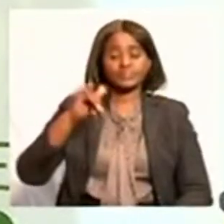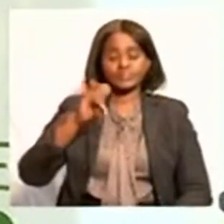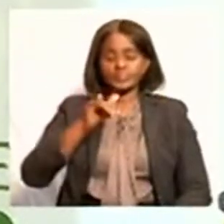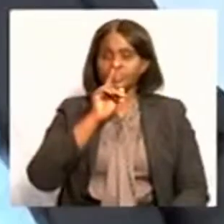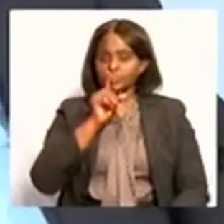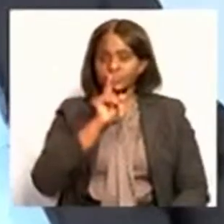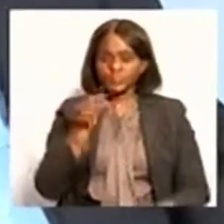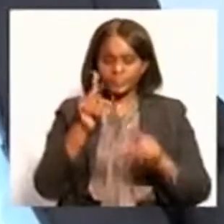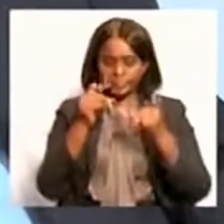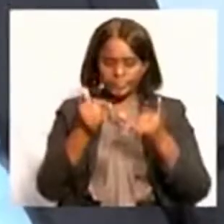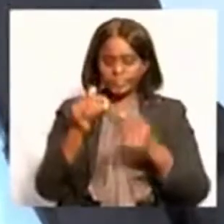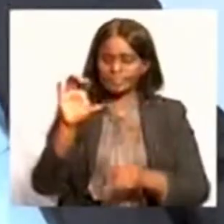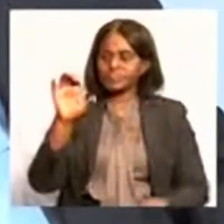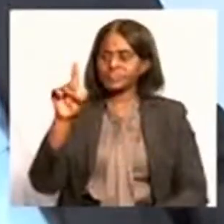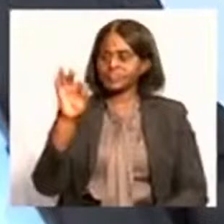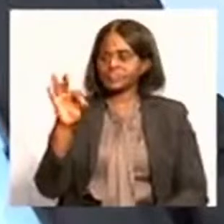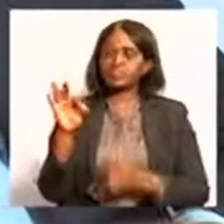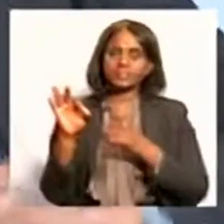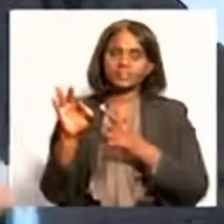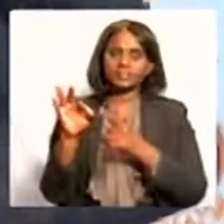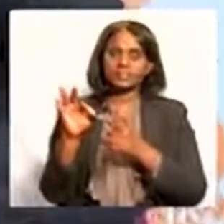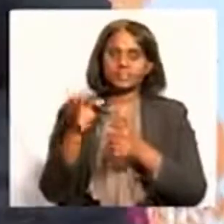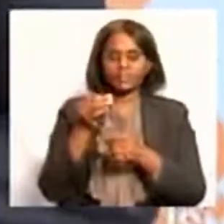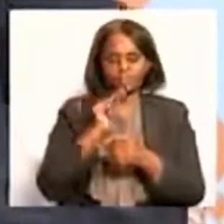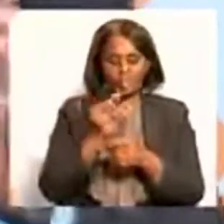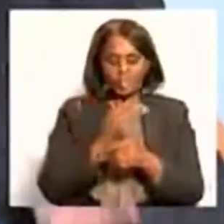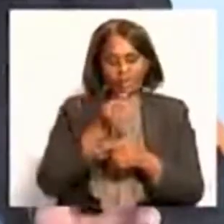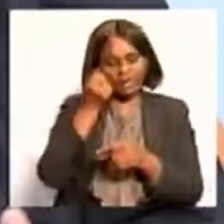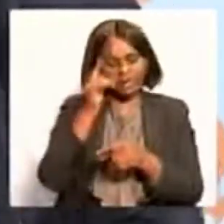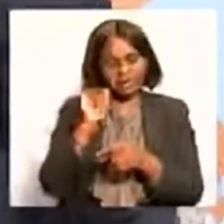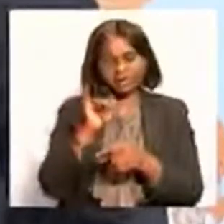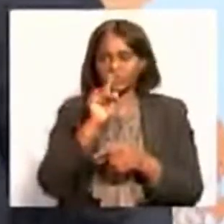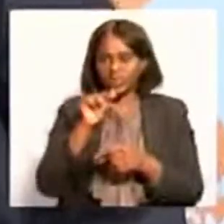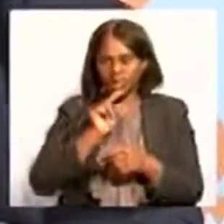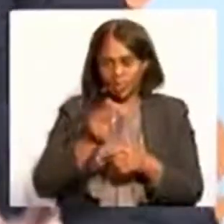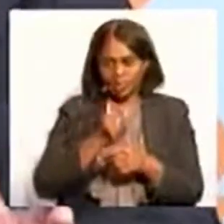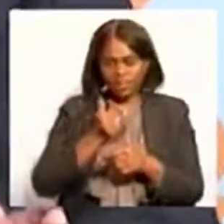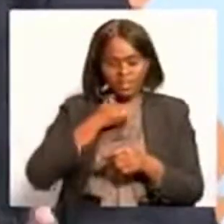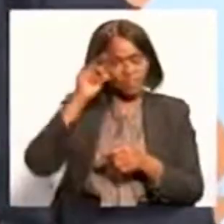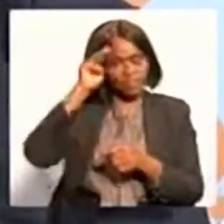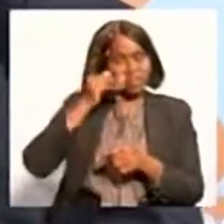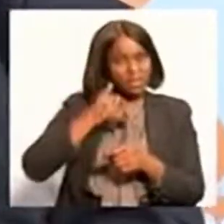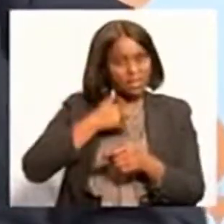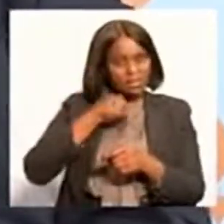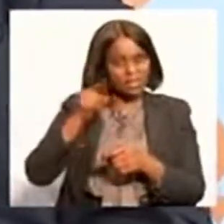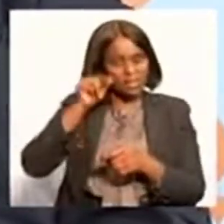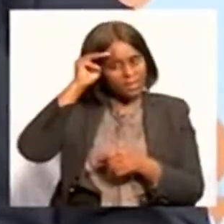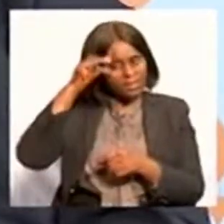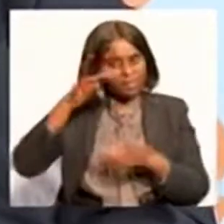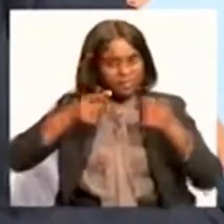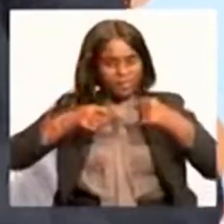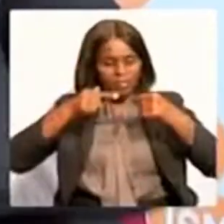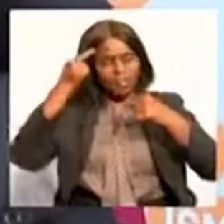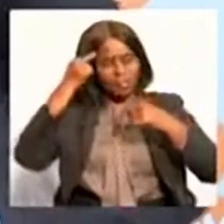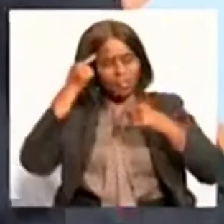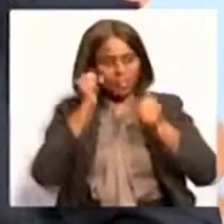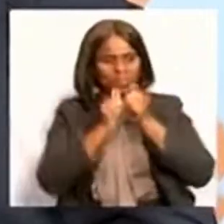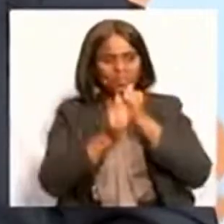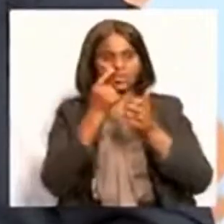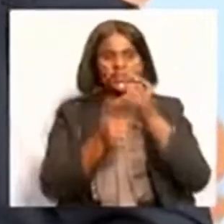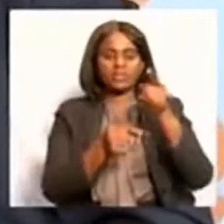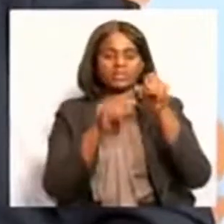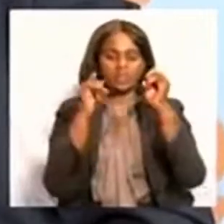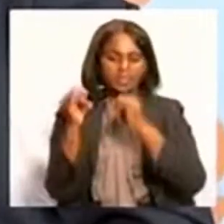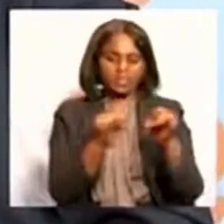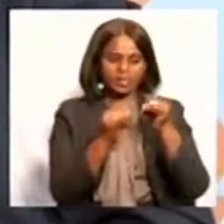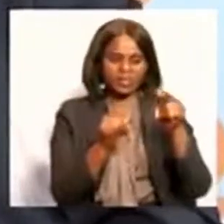when it comes to CDF, we must understand that there's a ministry that is Ministry of Local Government that is actually implementing